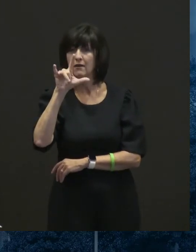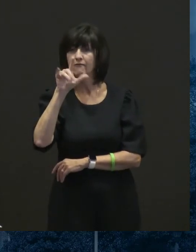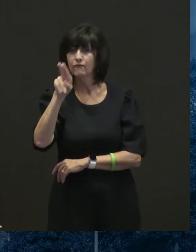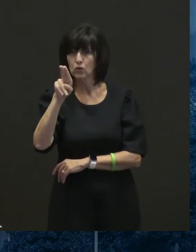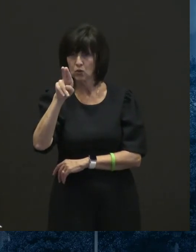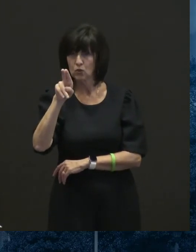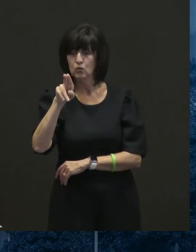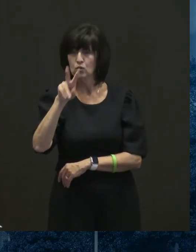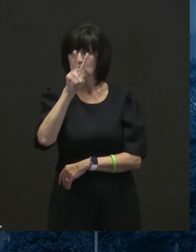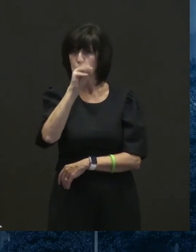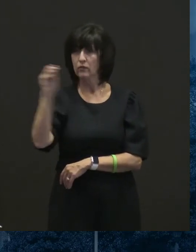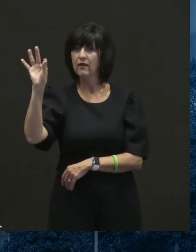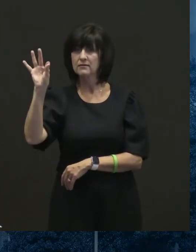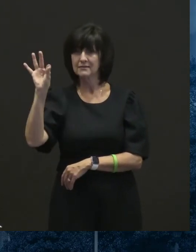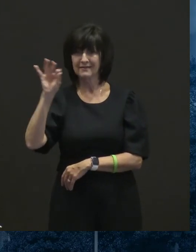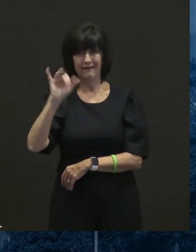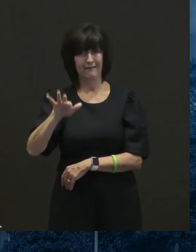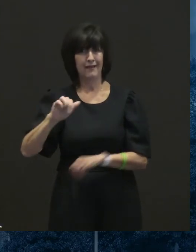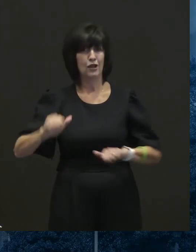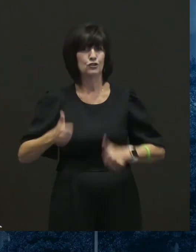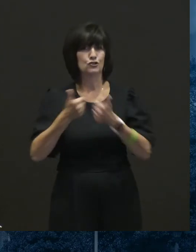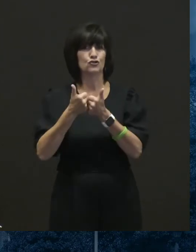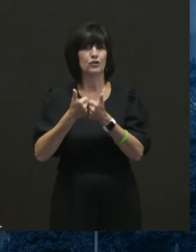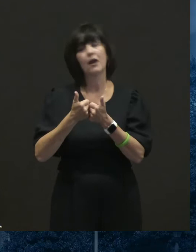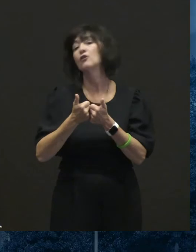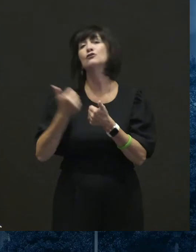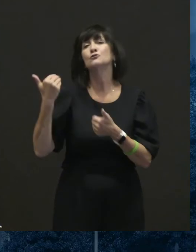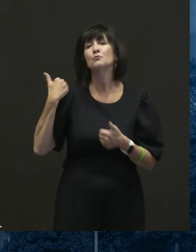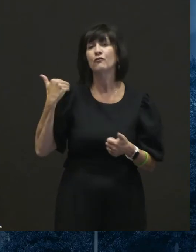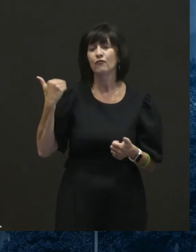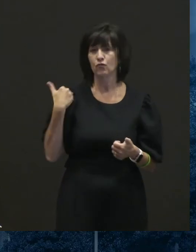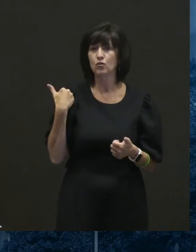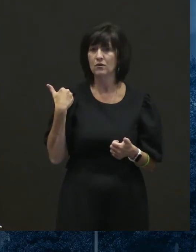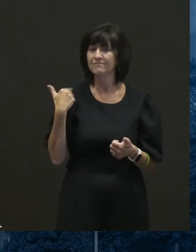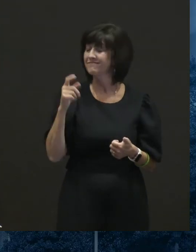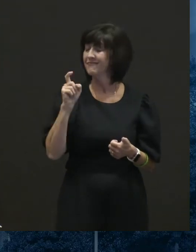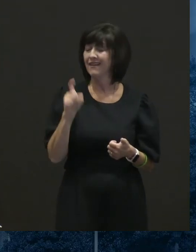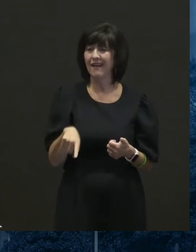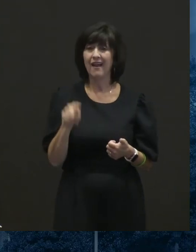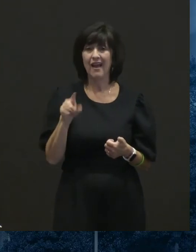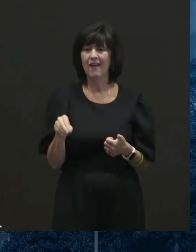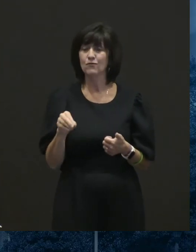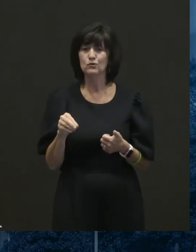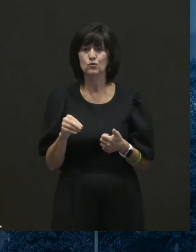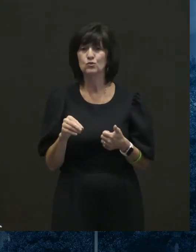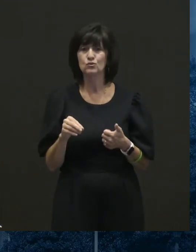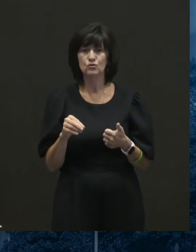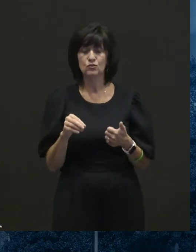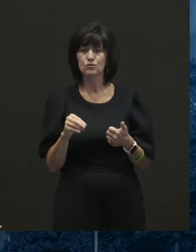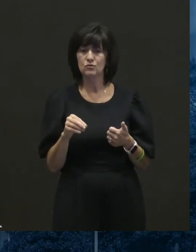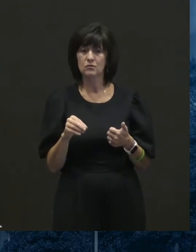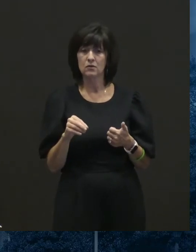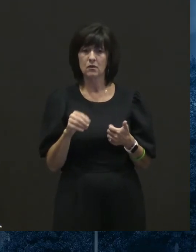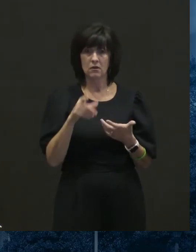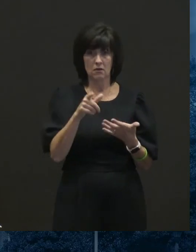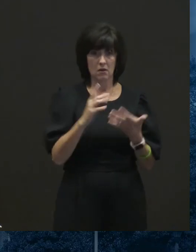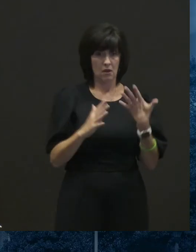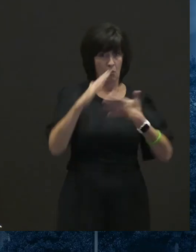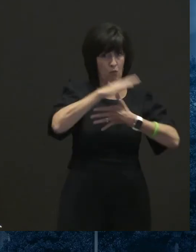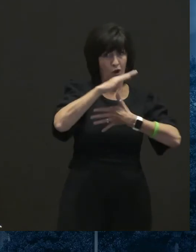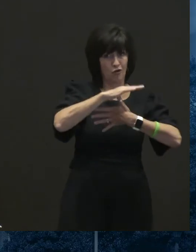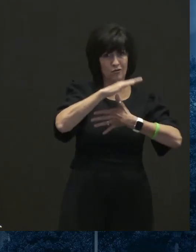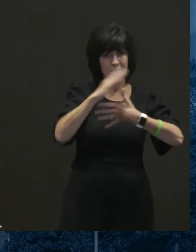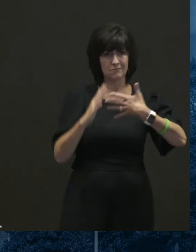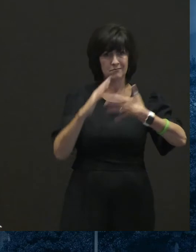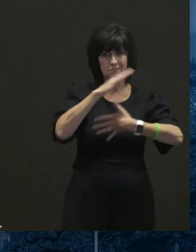of our greatest challenges is you have to prioritize when you get vaccine.